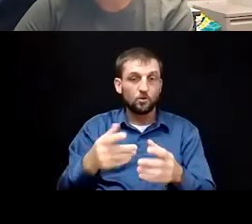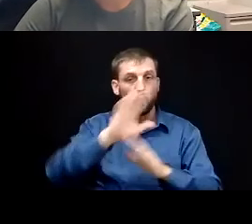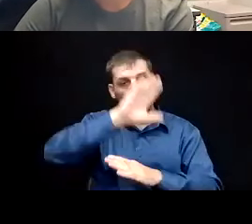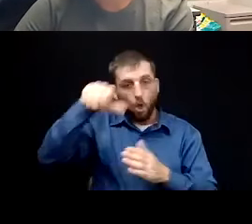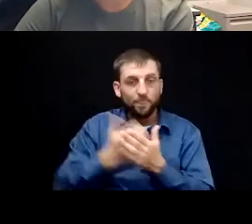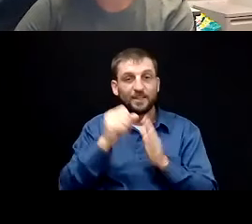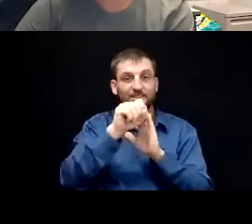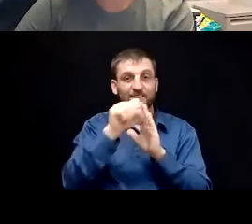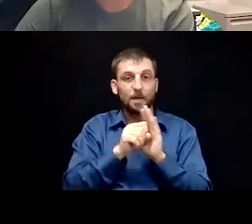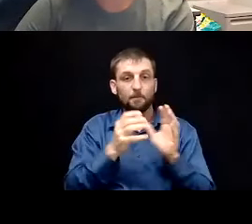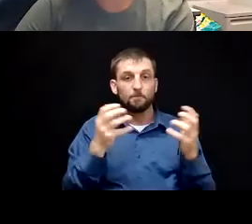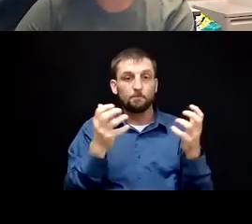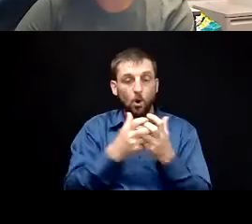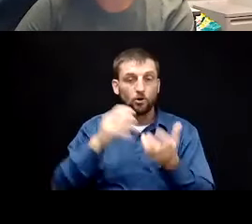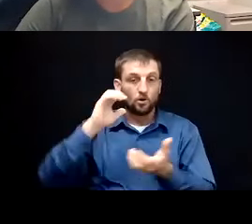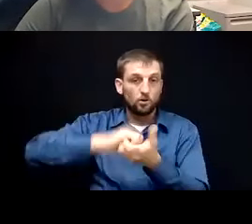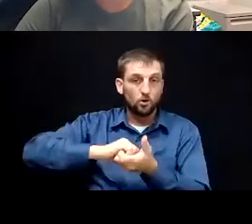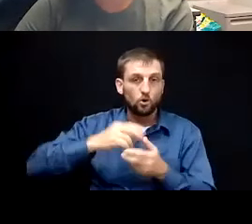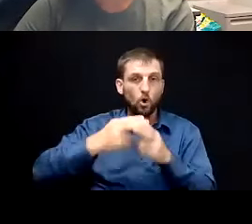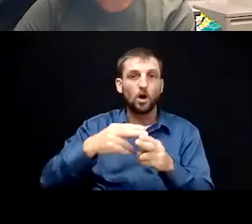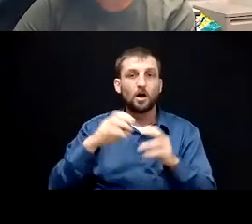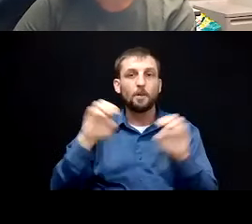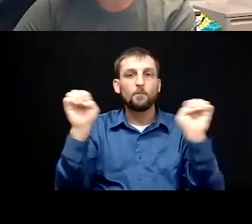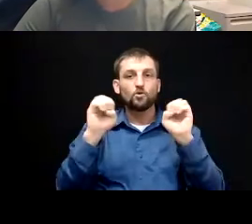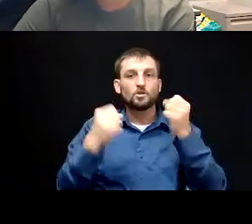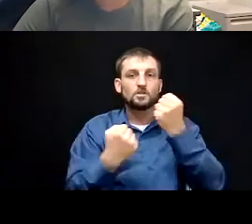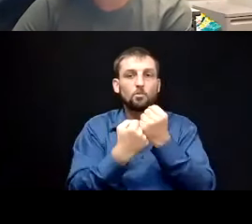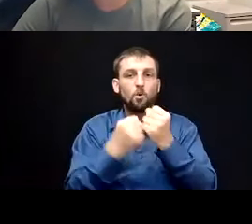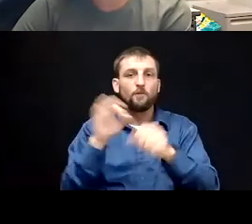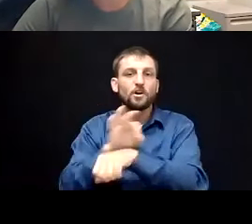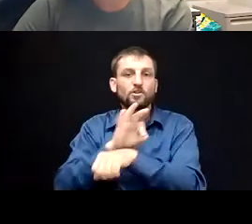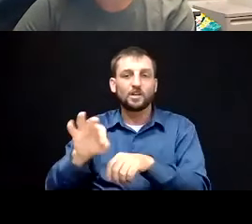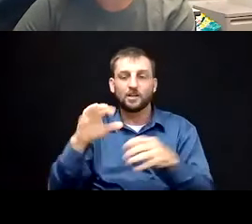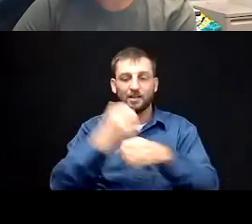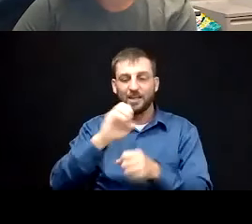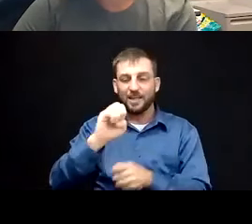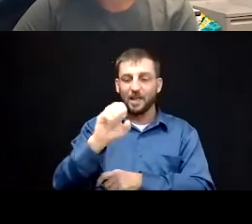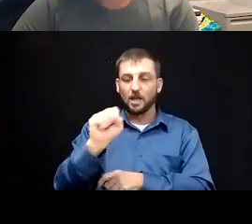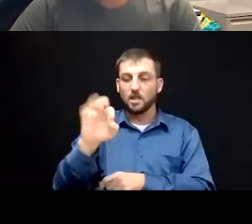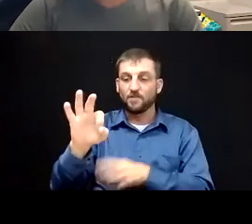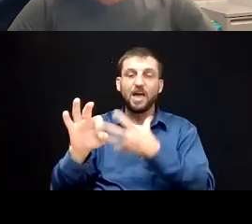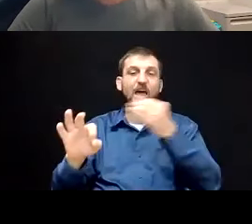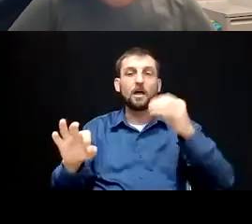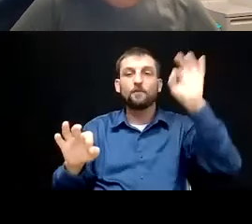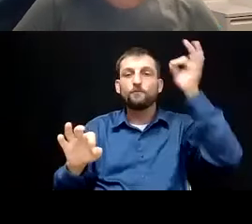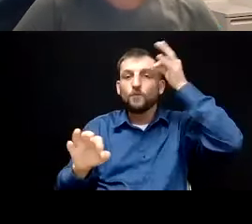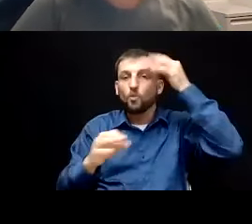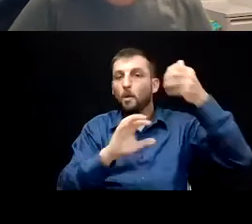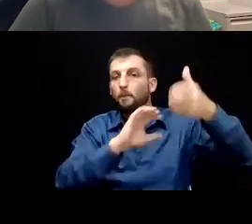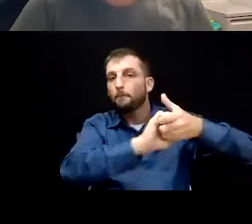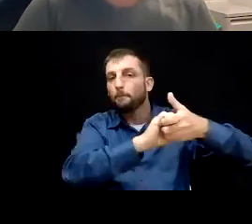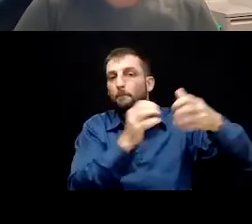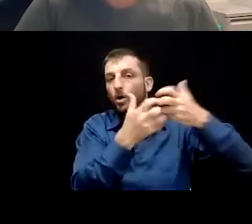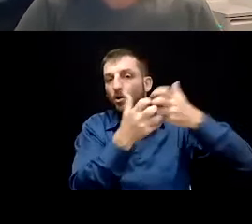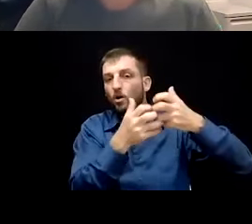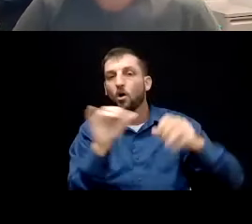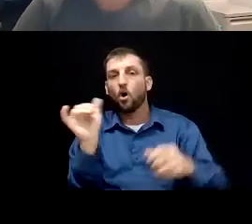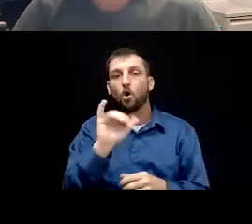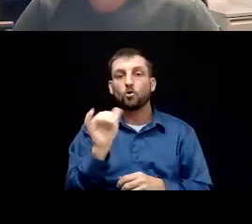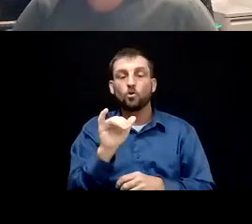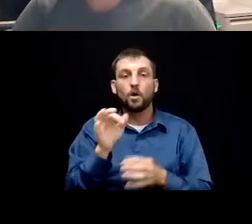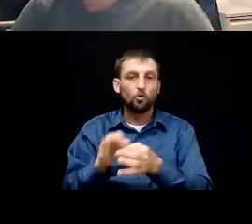call them Emergency Support Functions, or ESFs, and our federal partners. We also manage critical resources and